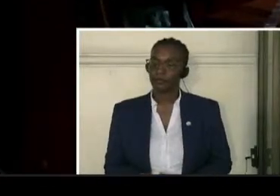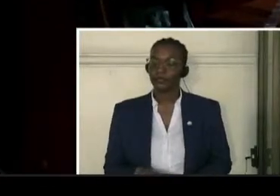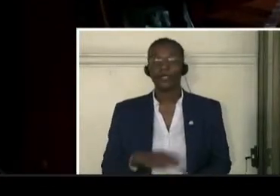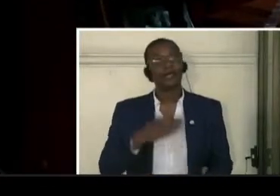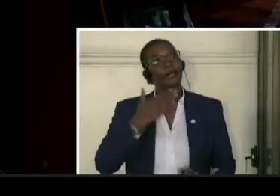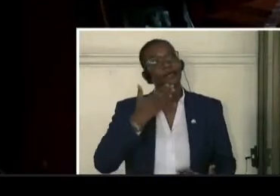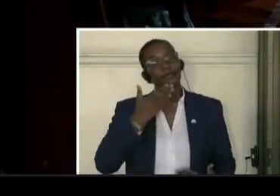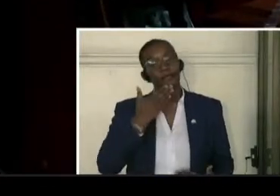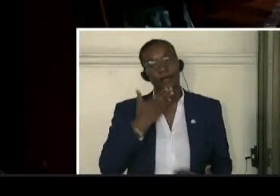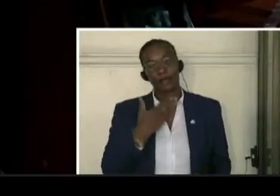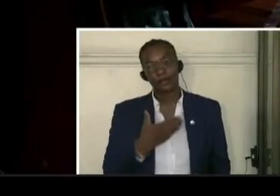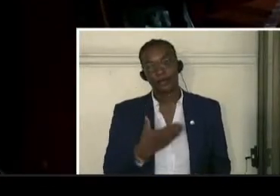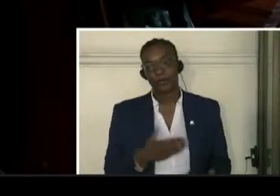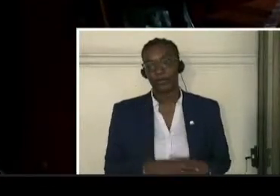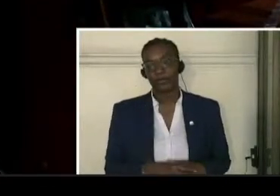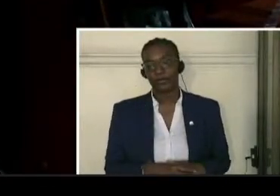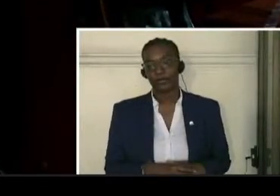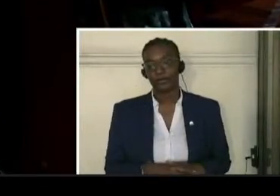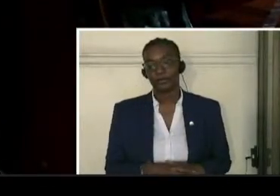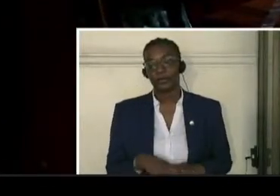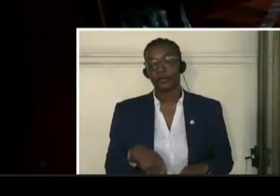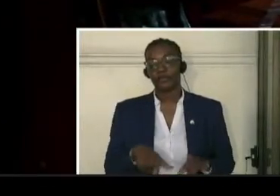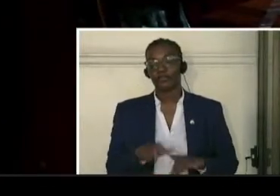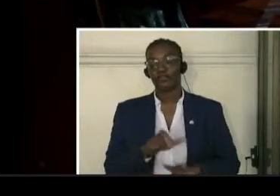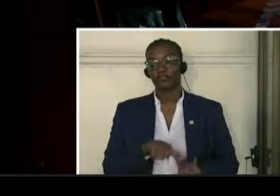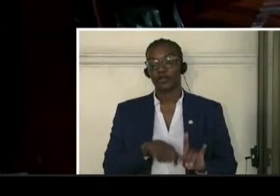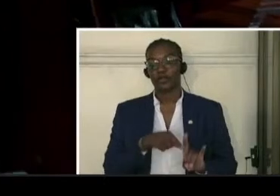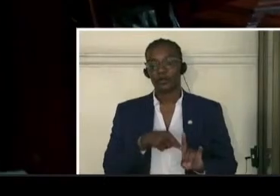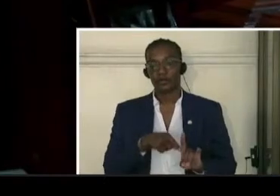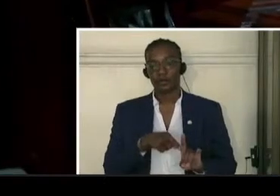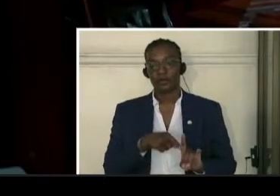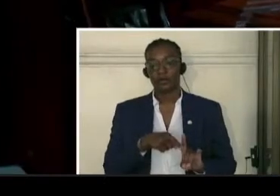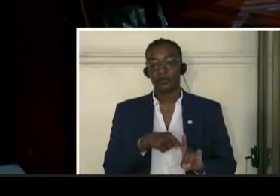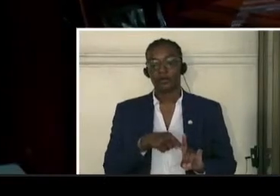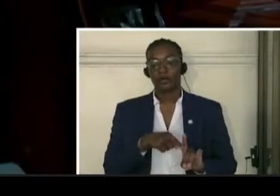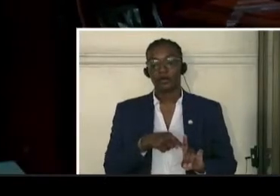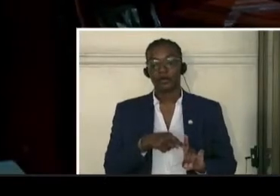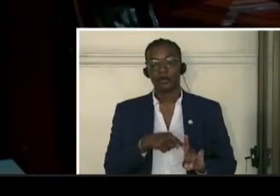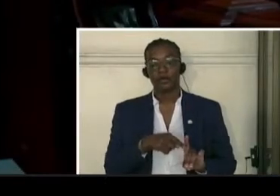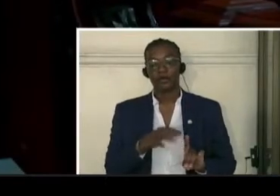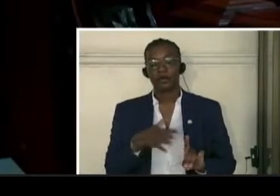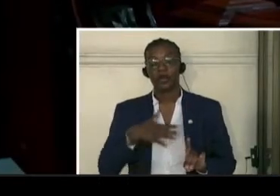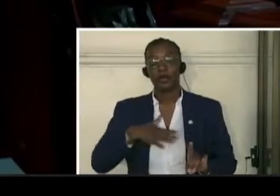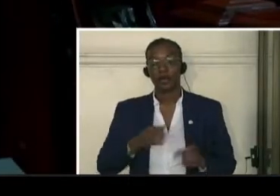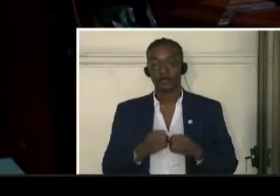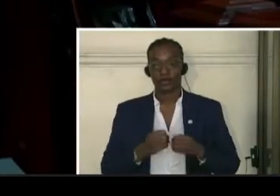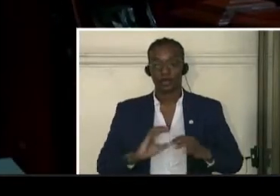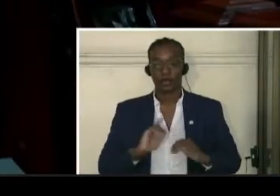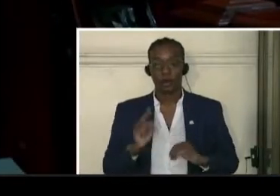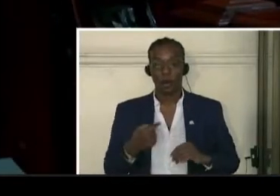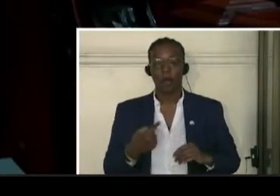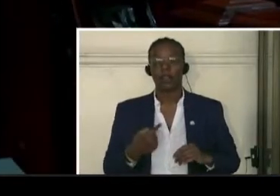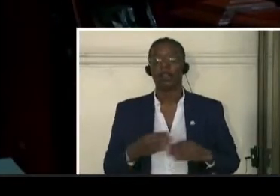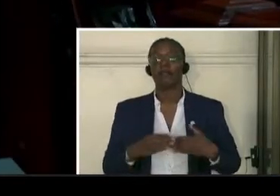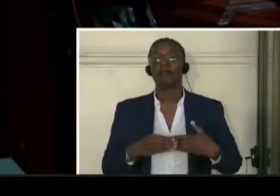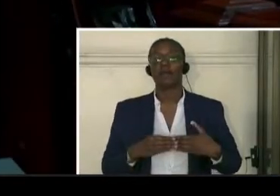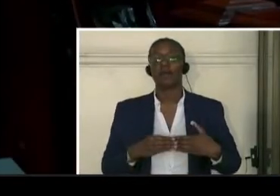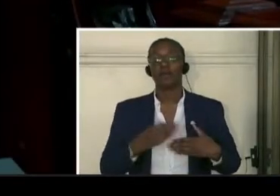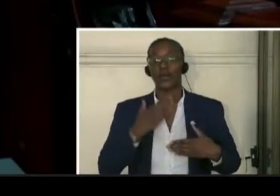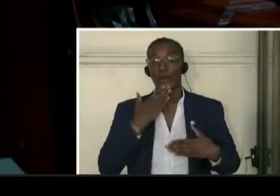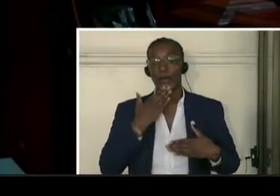Thank you very much, Chair Siyabonga kakhulu. I want to thank all members